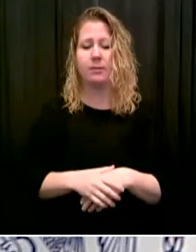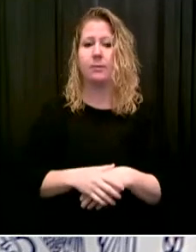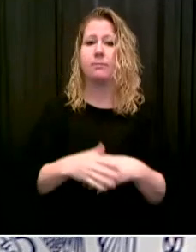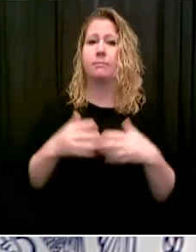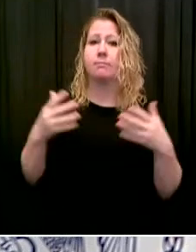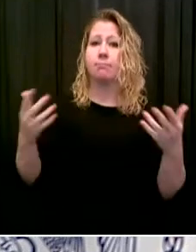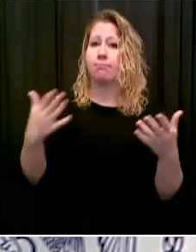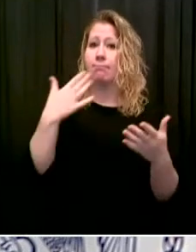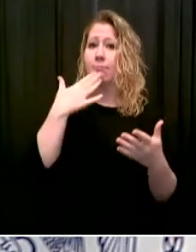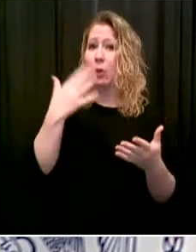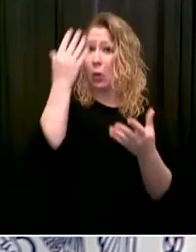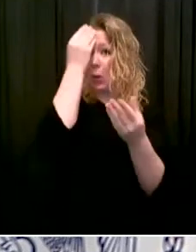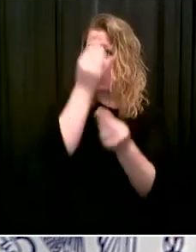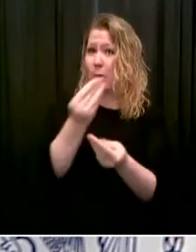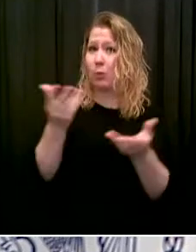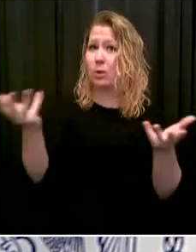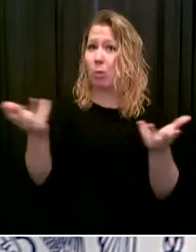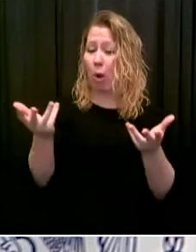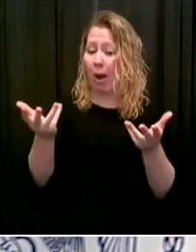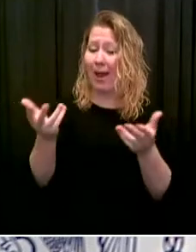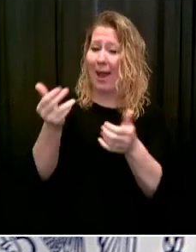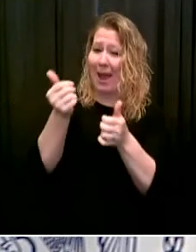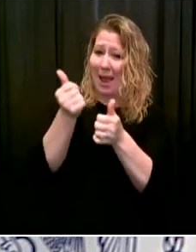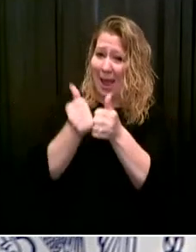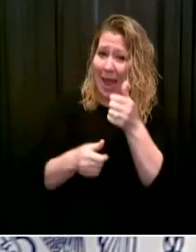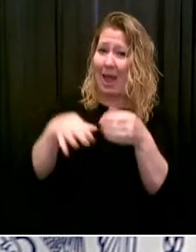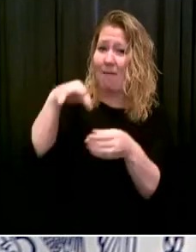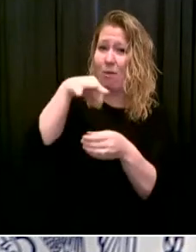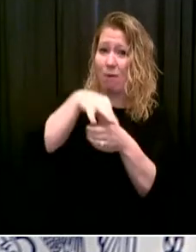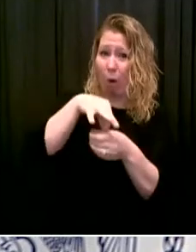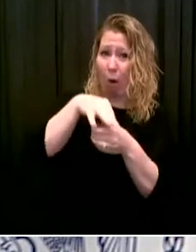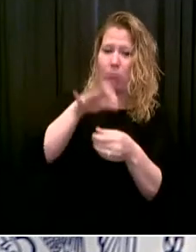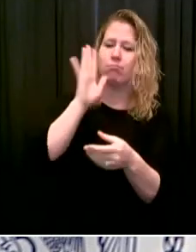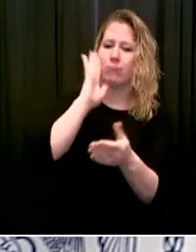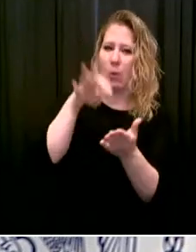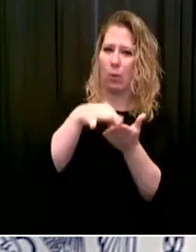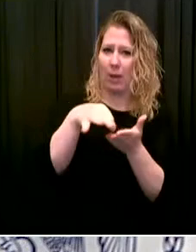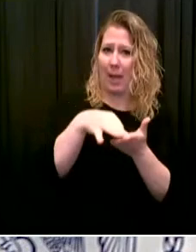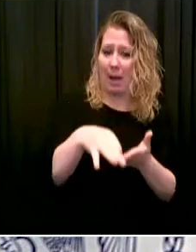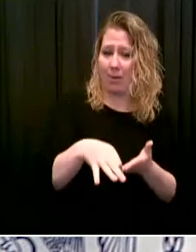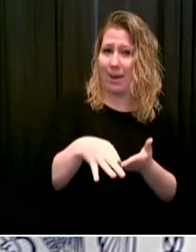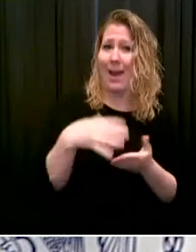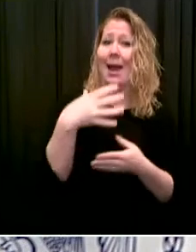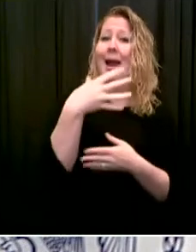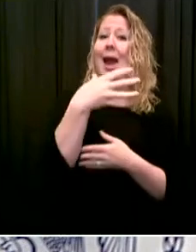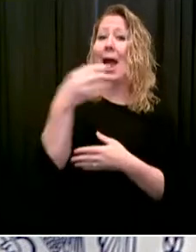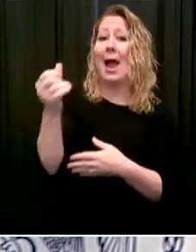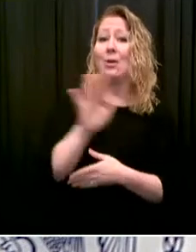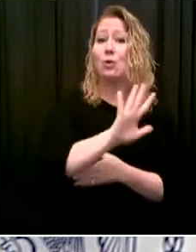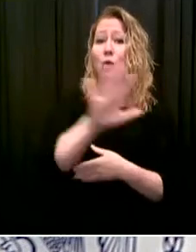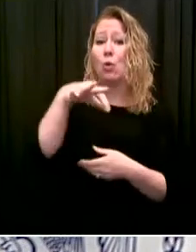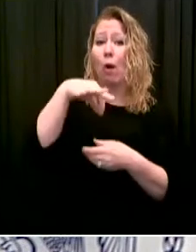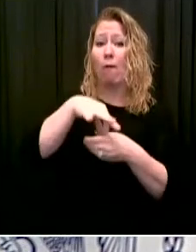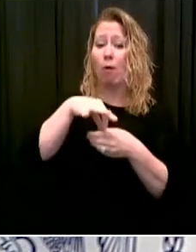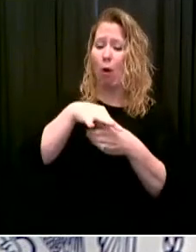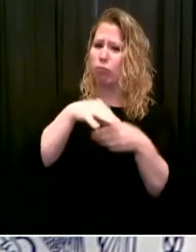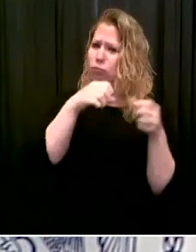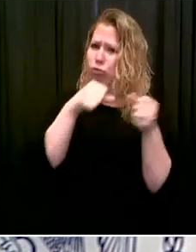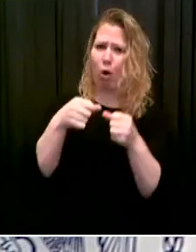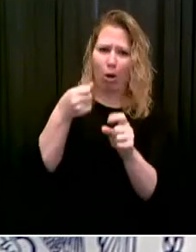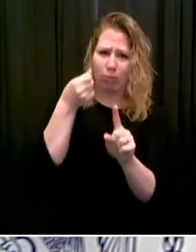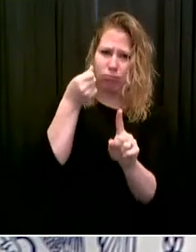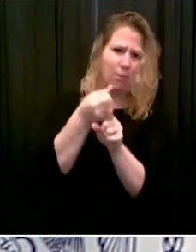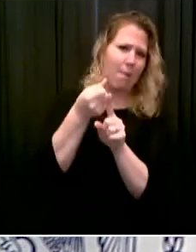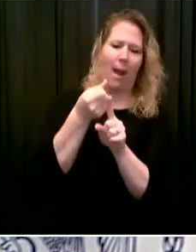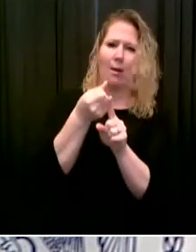vote's going to be counted, and votes are going to have much more impact than ever before, because this is the good part of ranked choice. It's frustrating, I'm not going to lie.